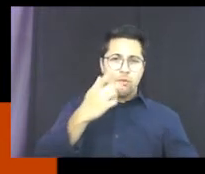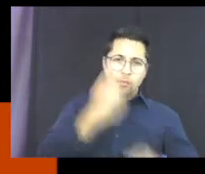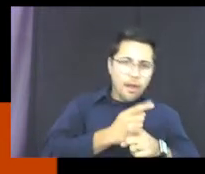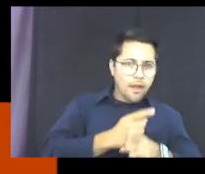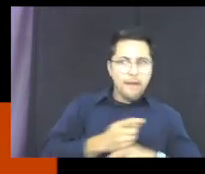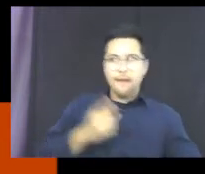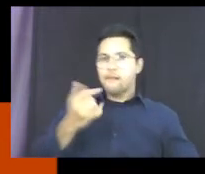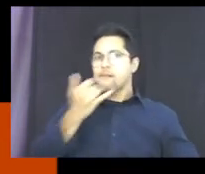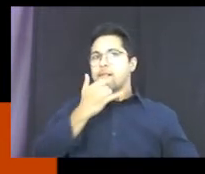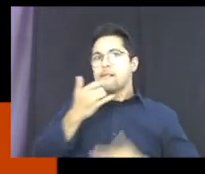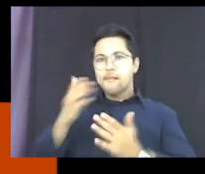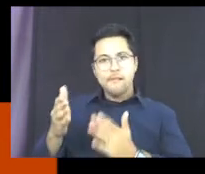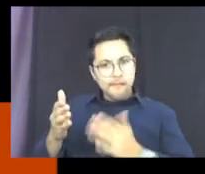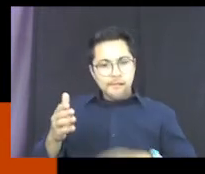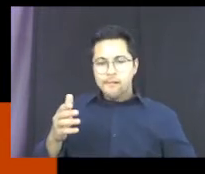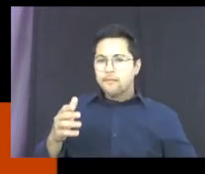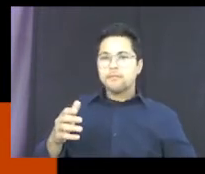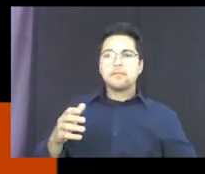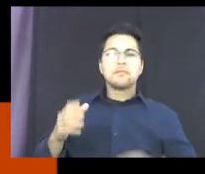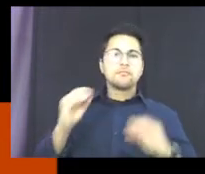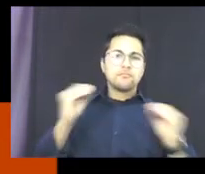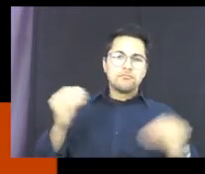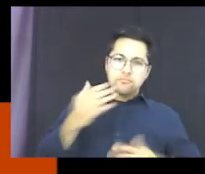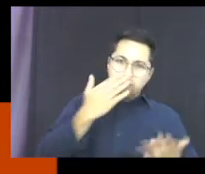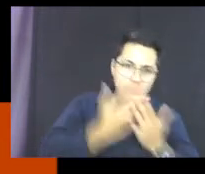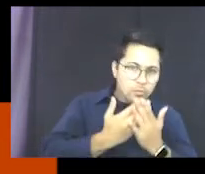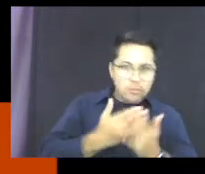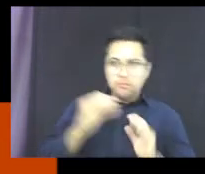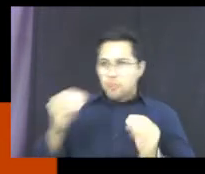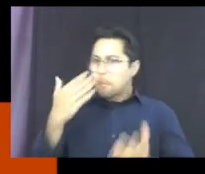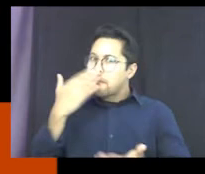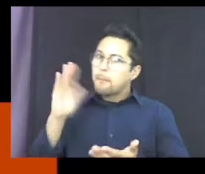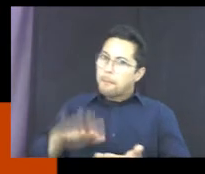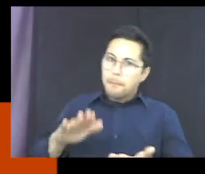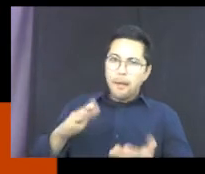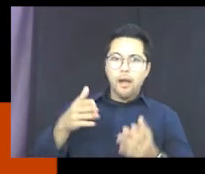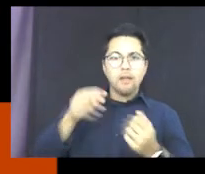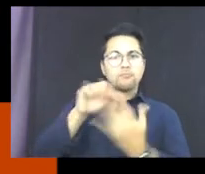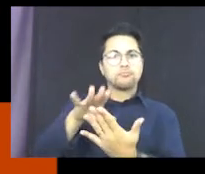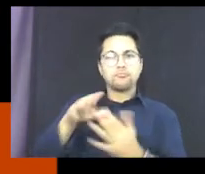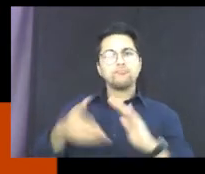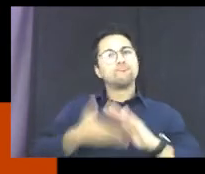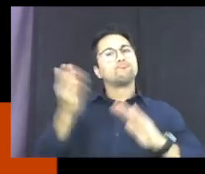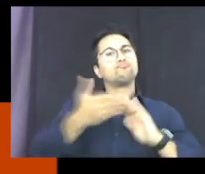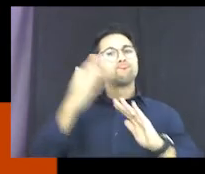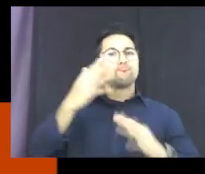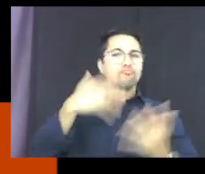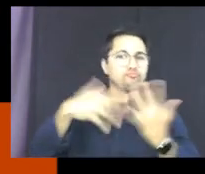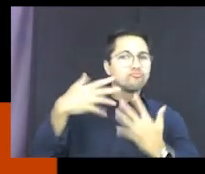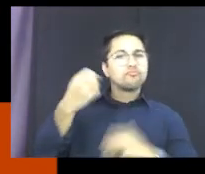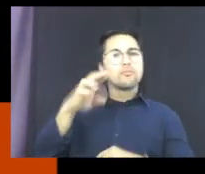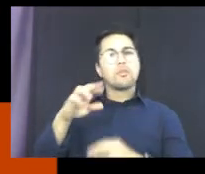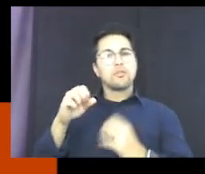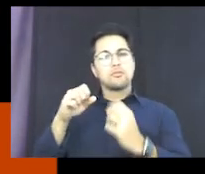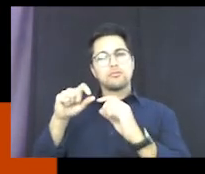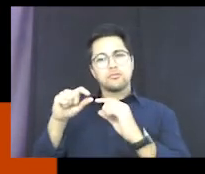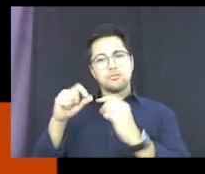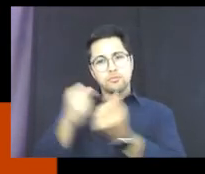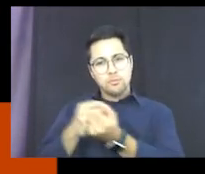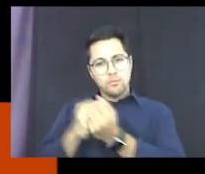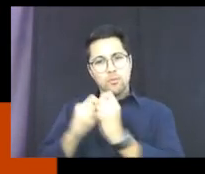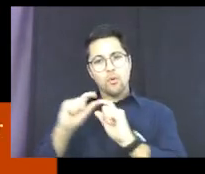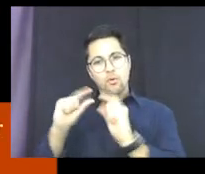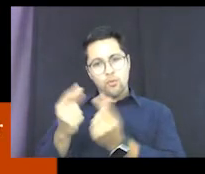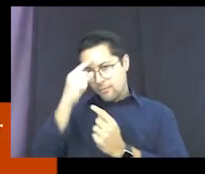wrong way and no one good or bad way to run a social or support group for autistic adults.